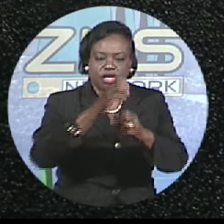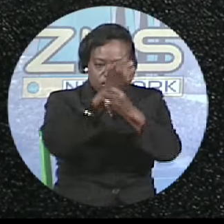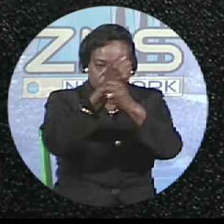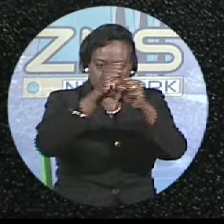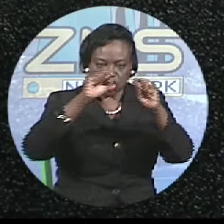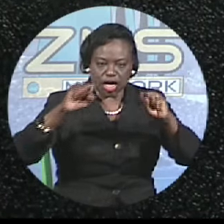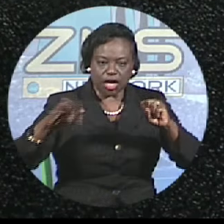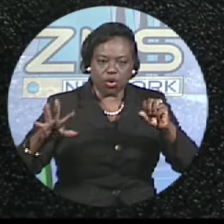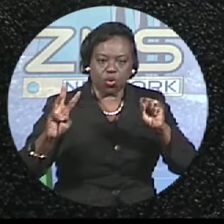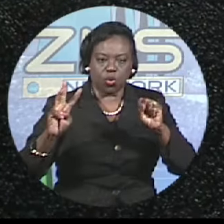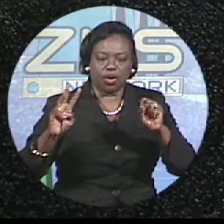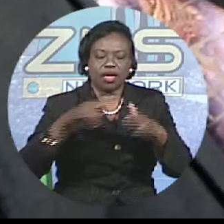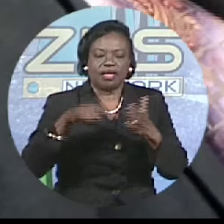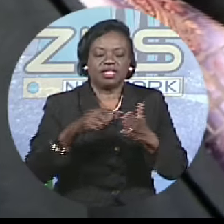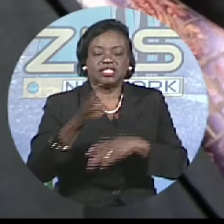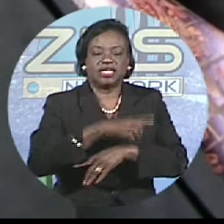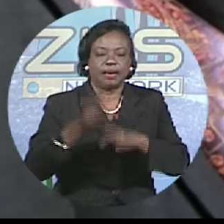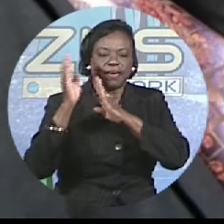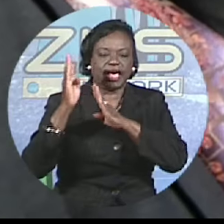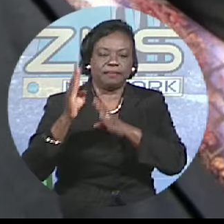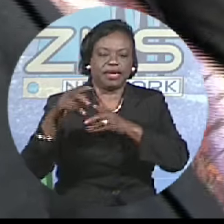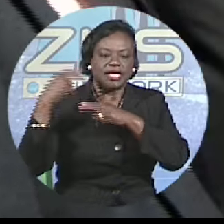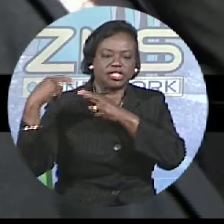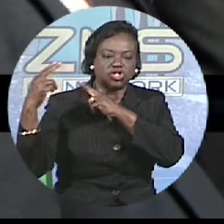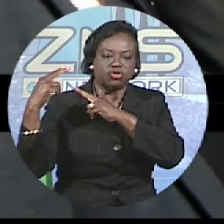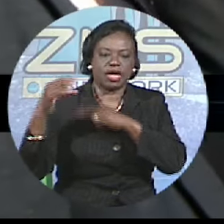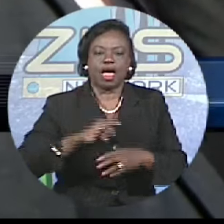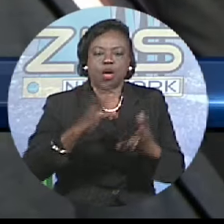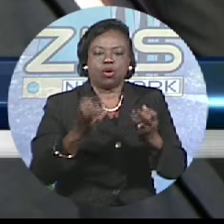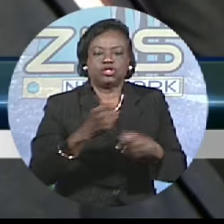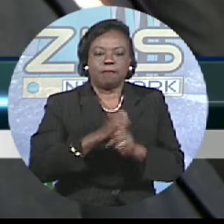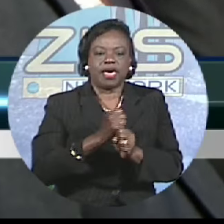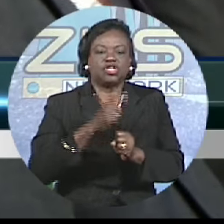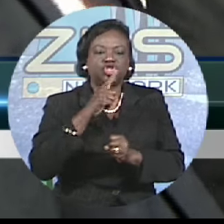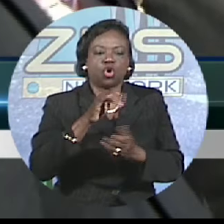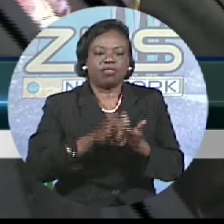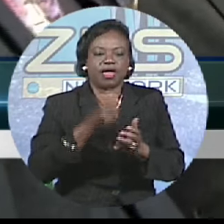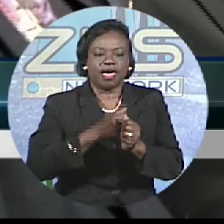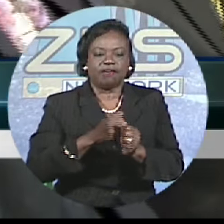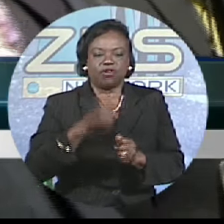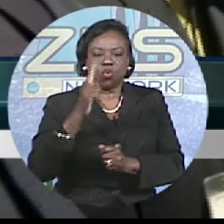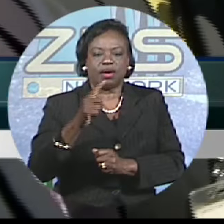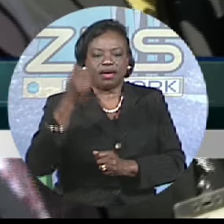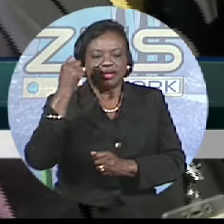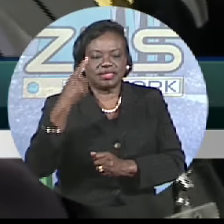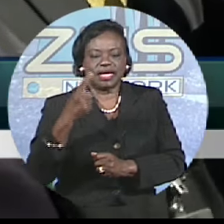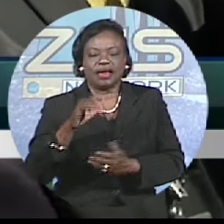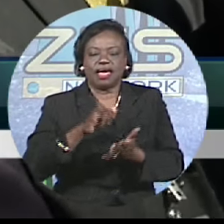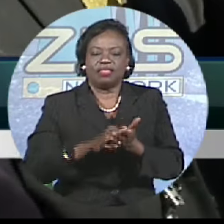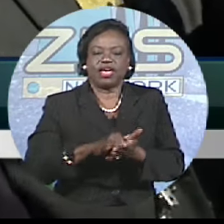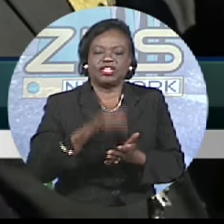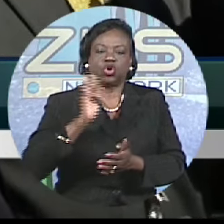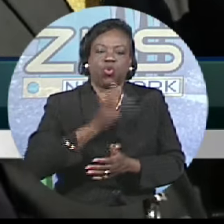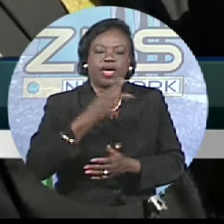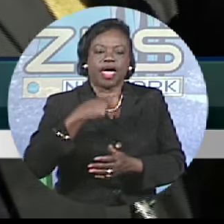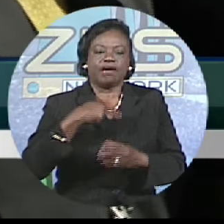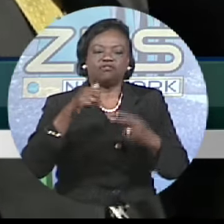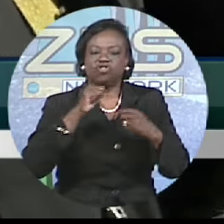I want to make sure that everybody fully understands that we have not diminished the